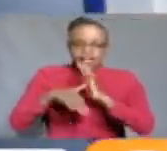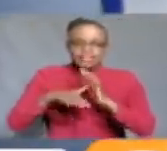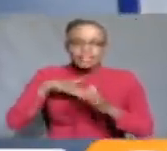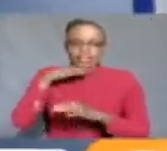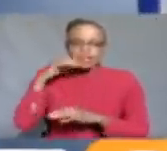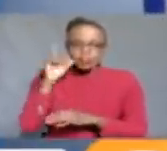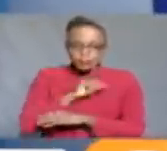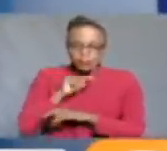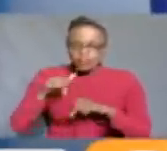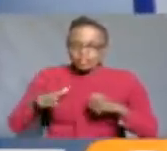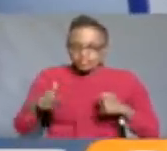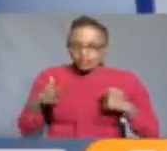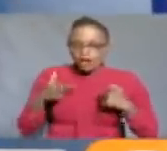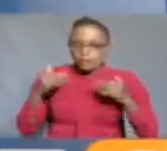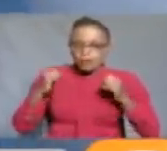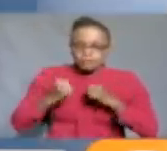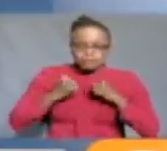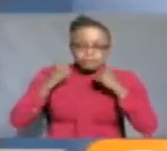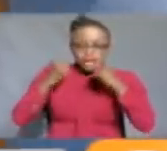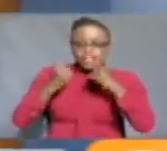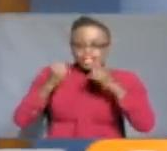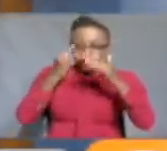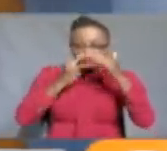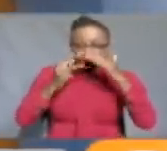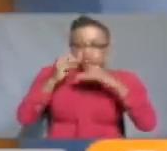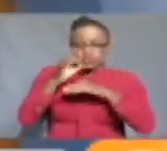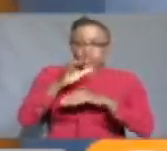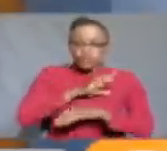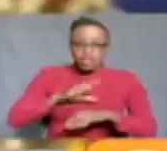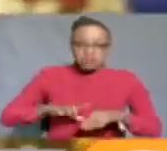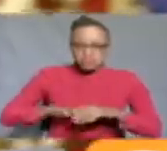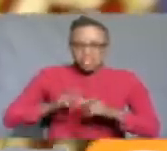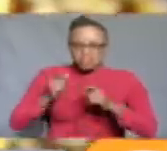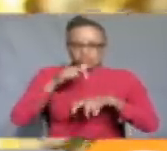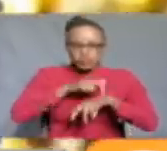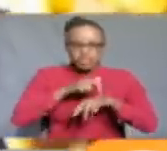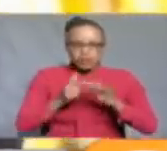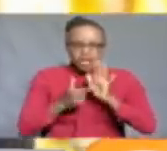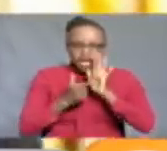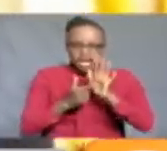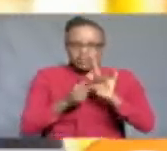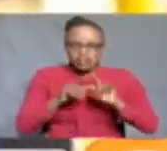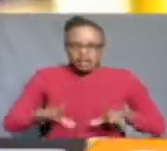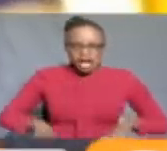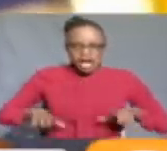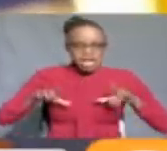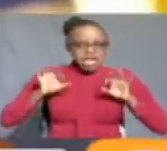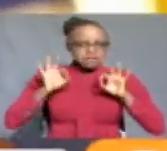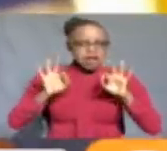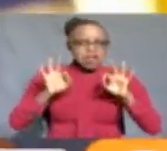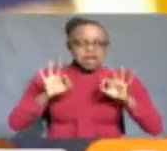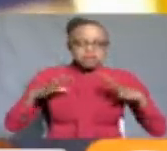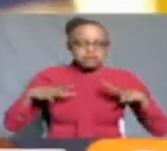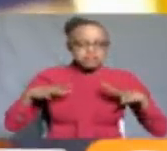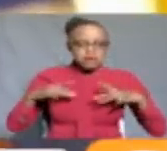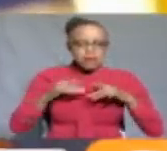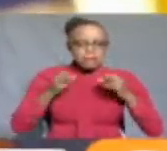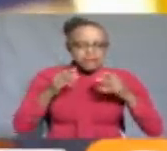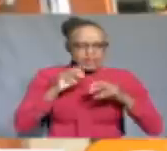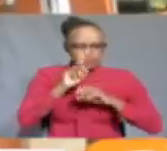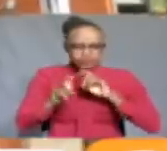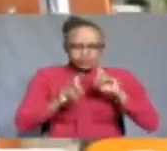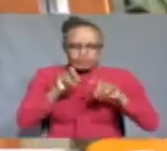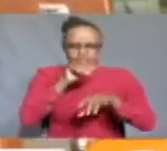The self-proclaimed mighty prophet of the Lord has on several occasions displayed a flashy lifestyle, with many questioning the